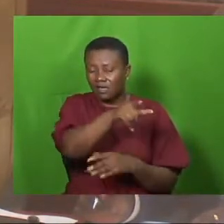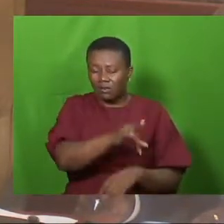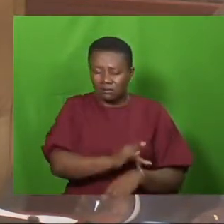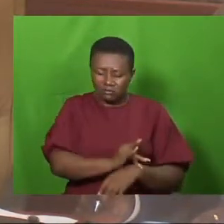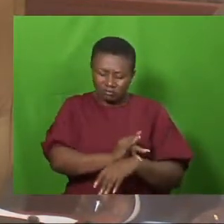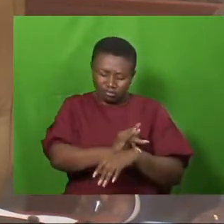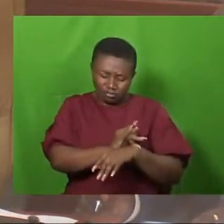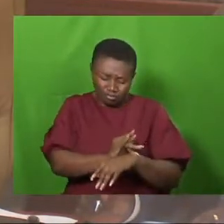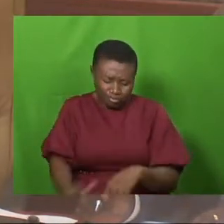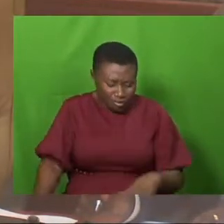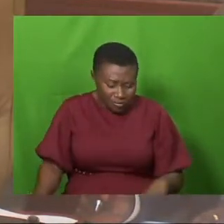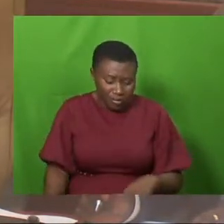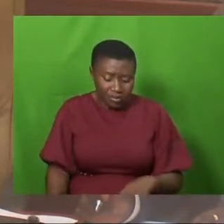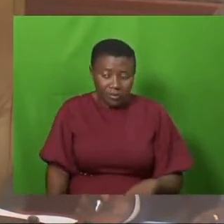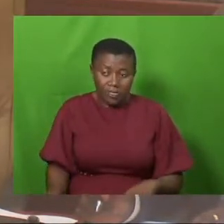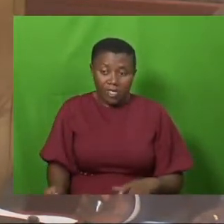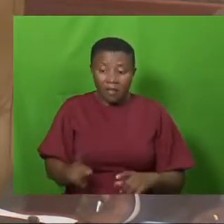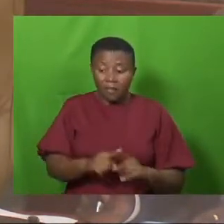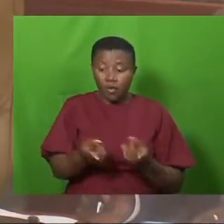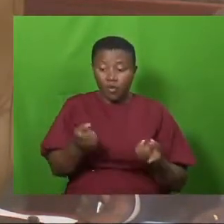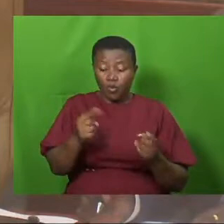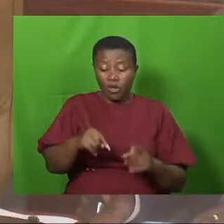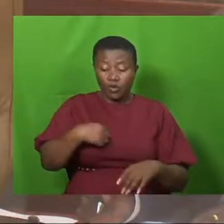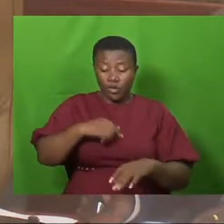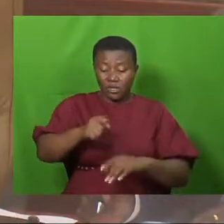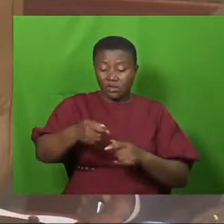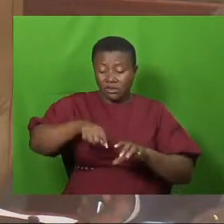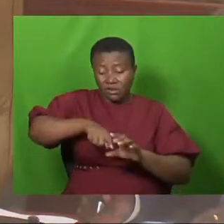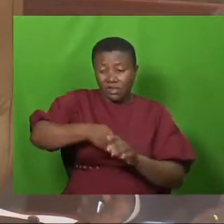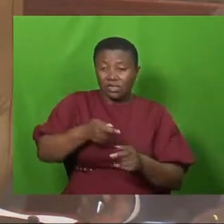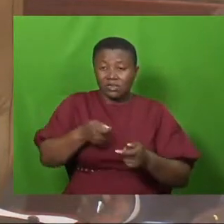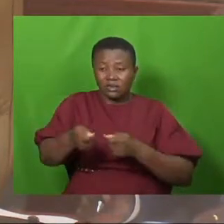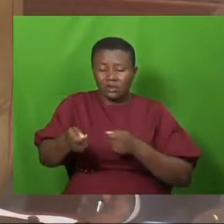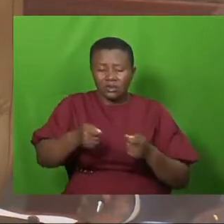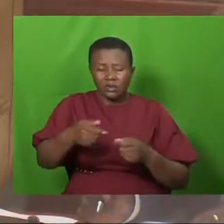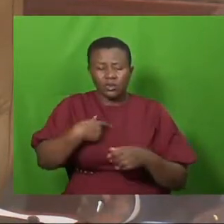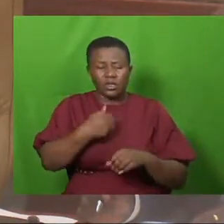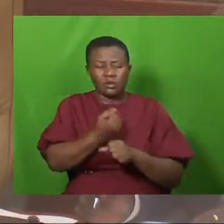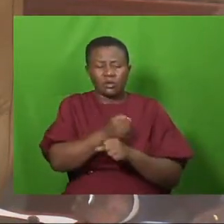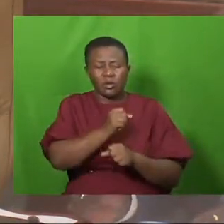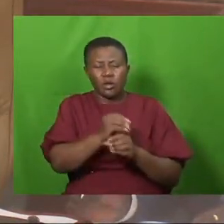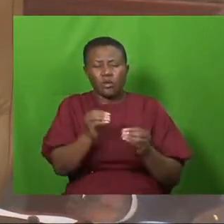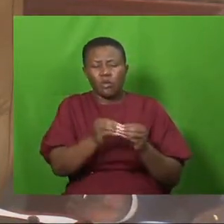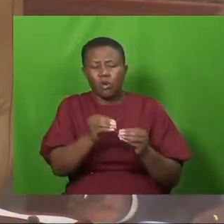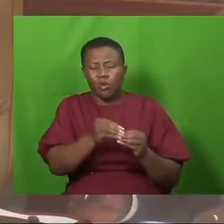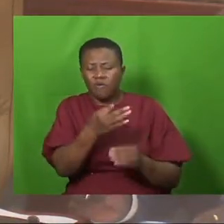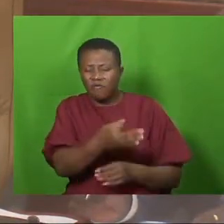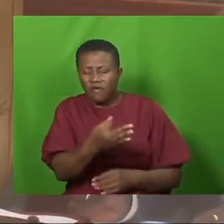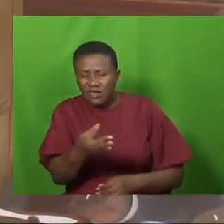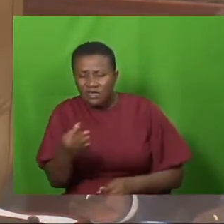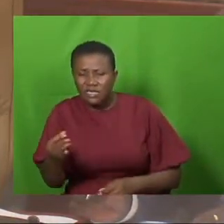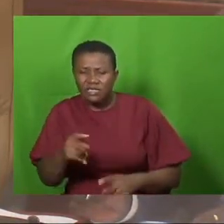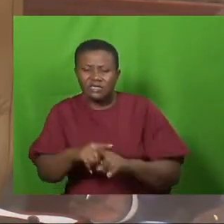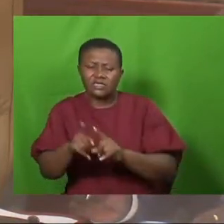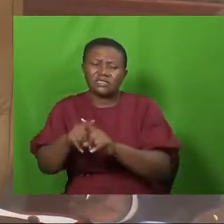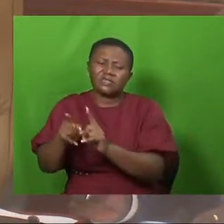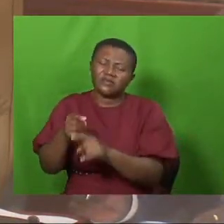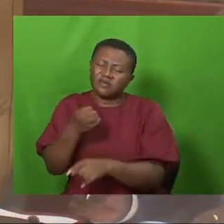we took office. Now it is full to capacity and providing meaningful jobs to our young